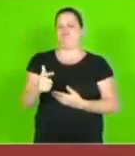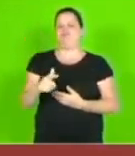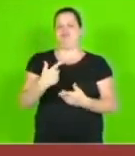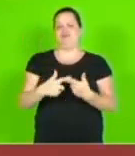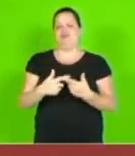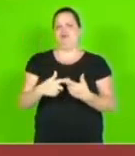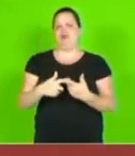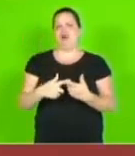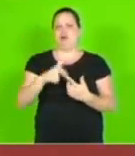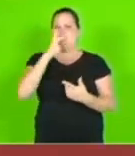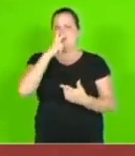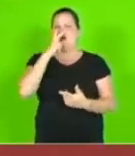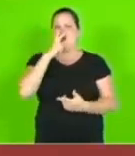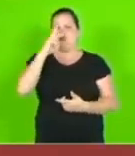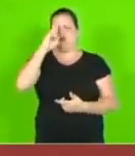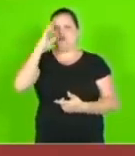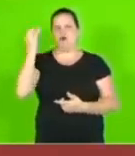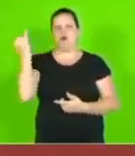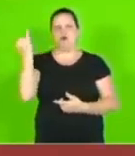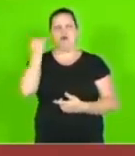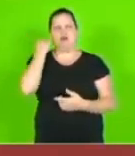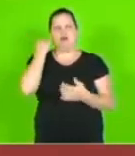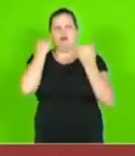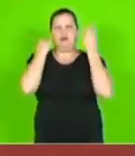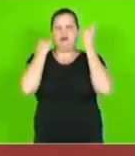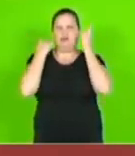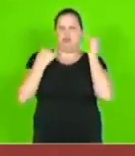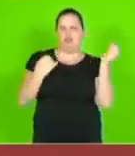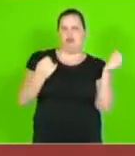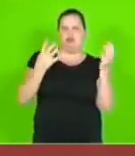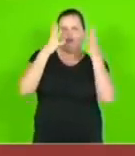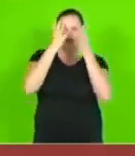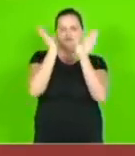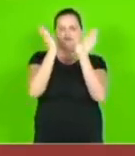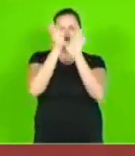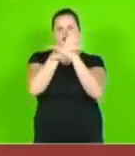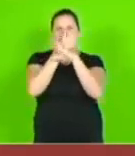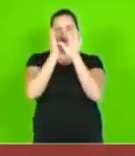the words and beneath the story, the revelation.